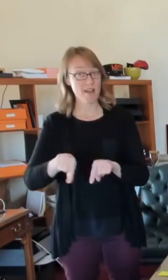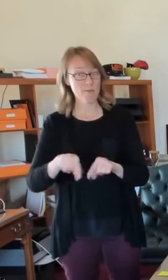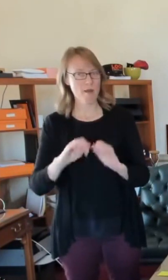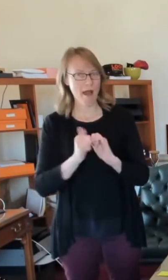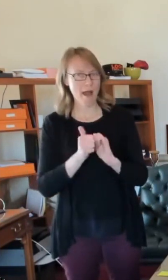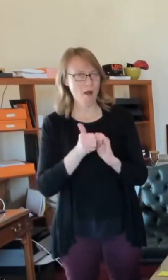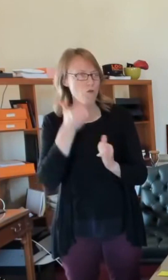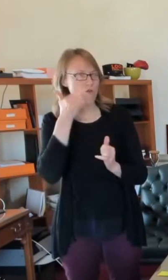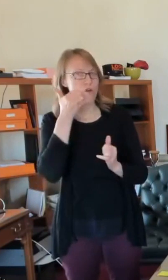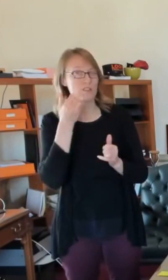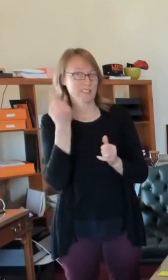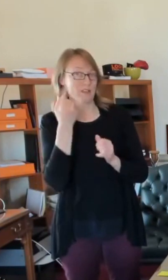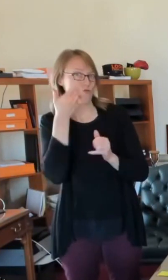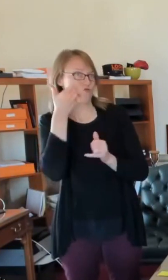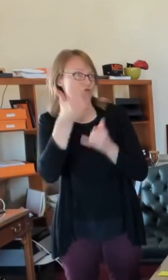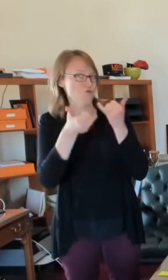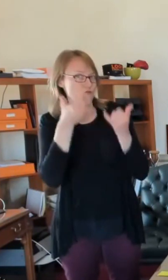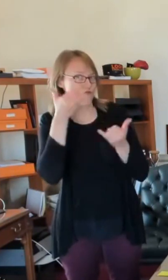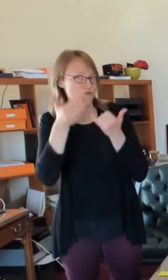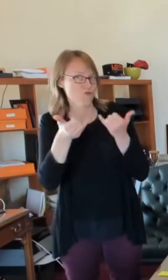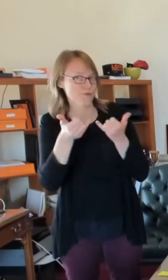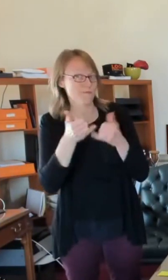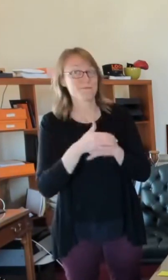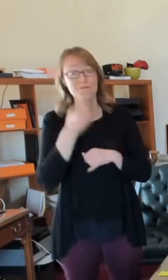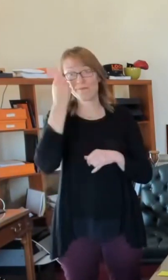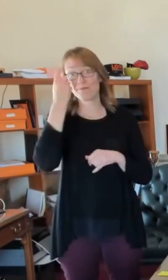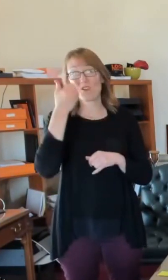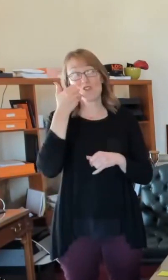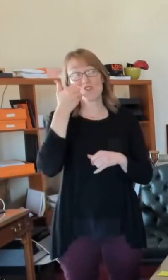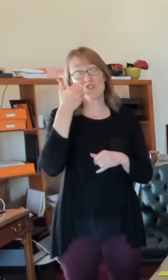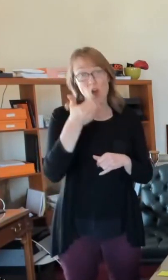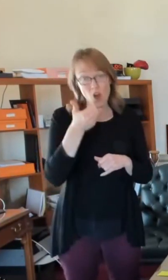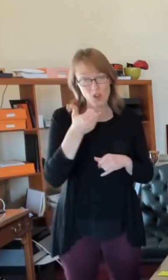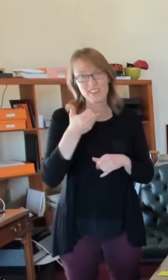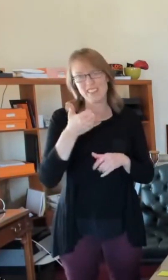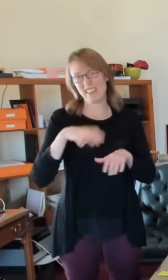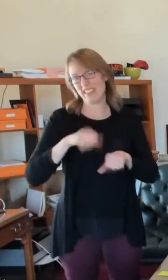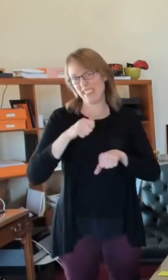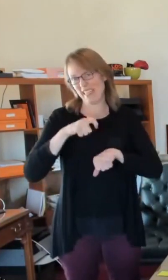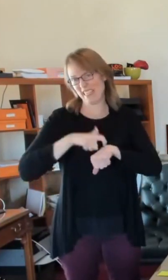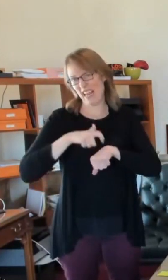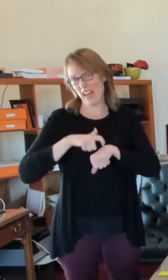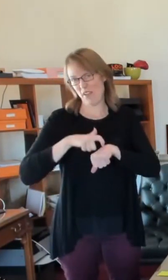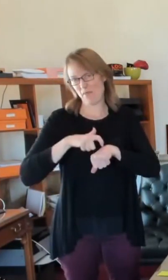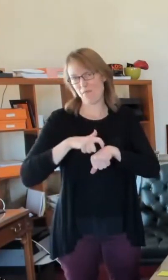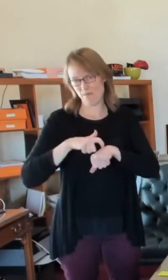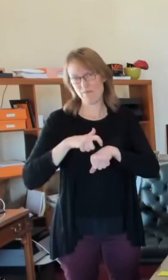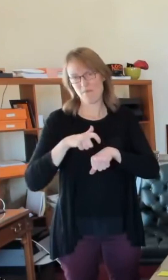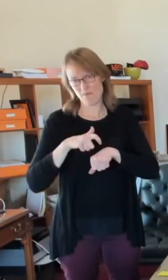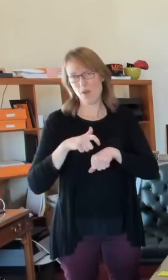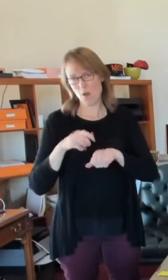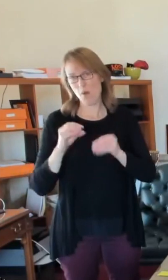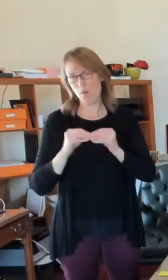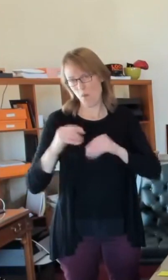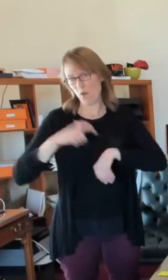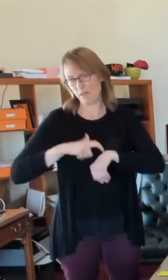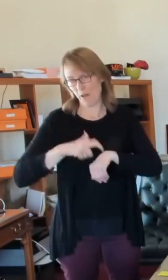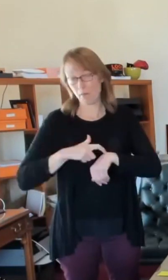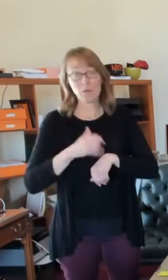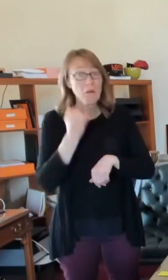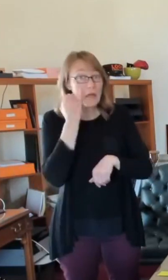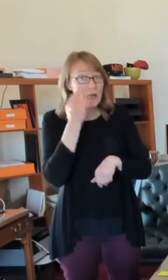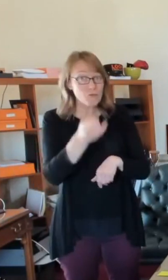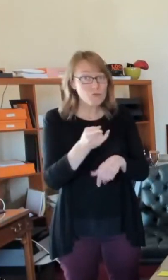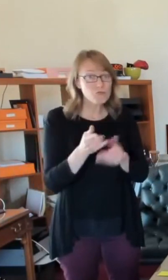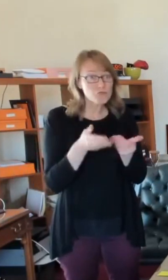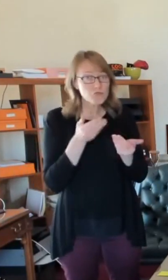time consuming. So if you do have an email address or a cell phone that we